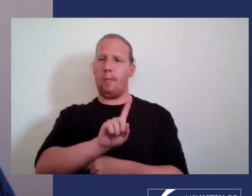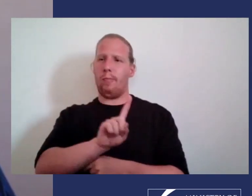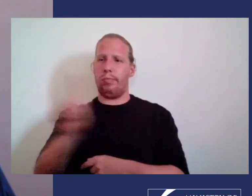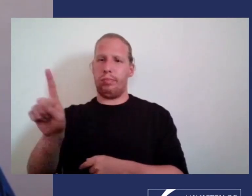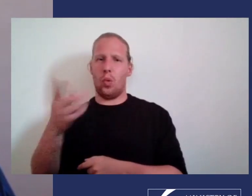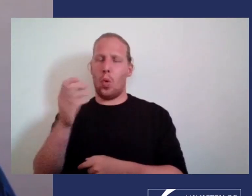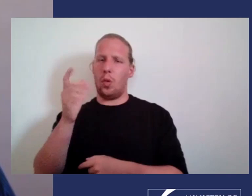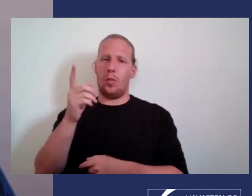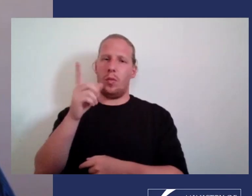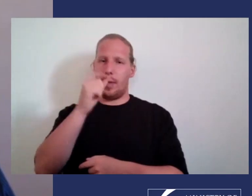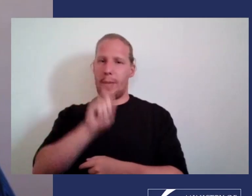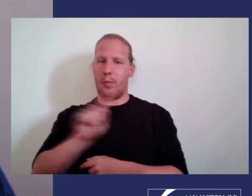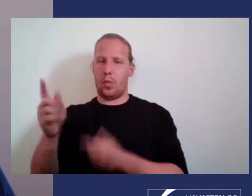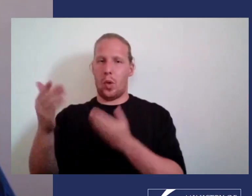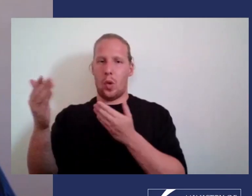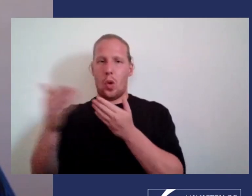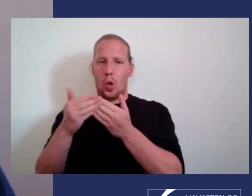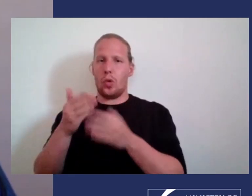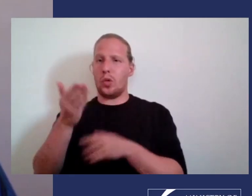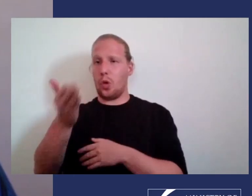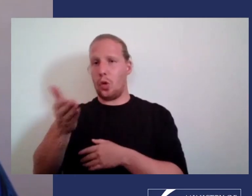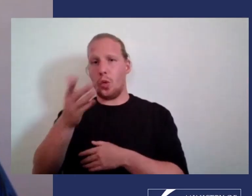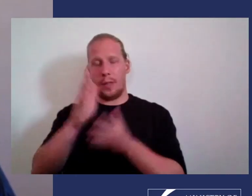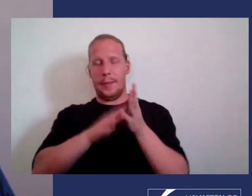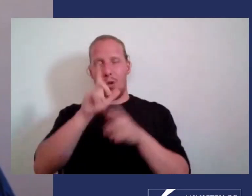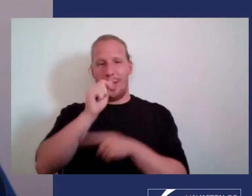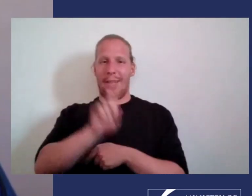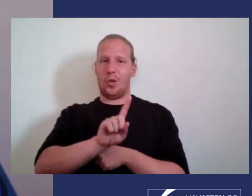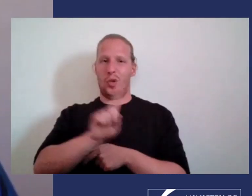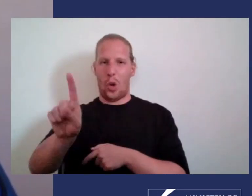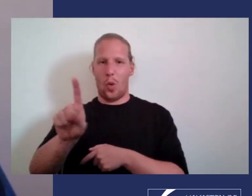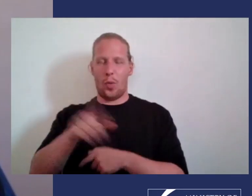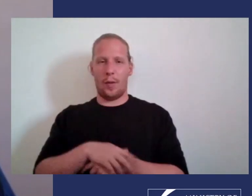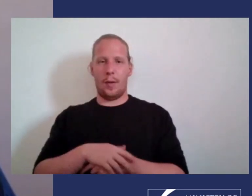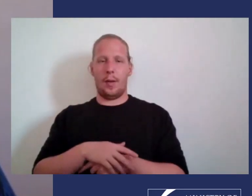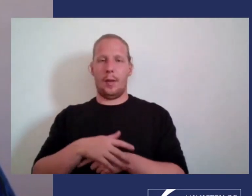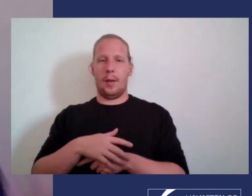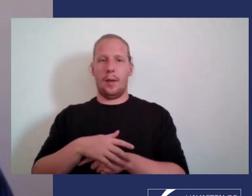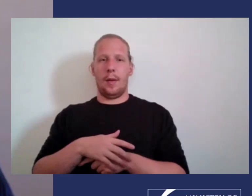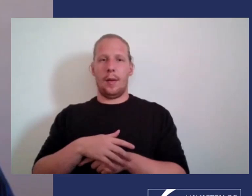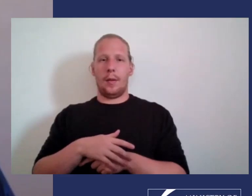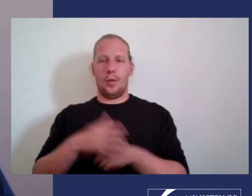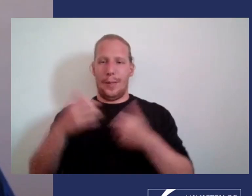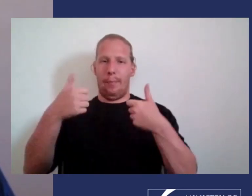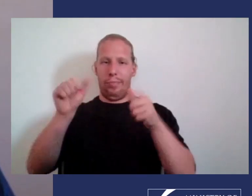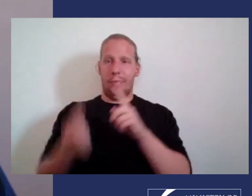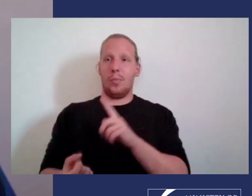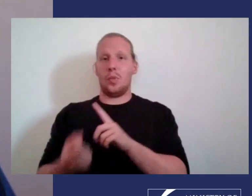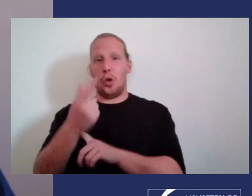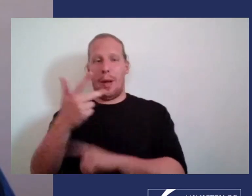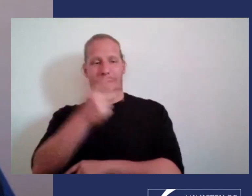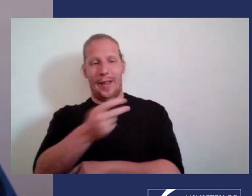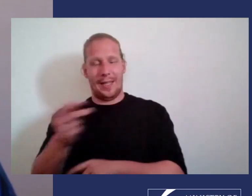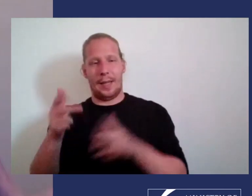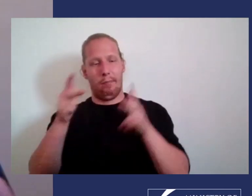you, and that you can just make that, take the opportunity to just turn up and get it